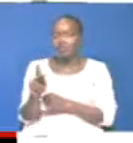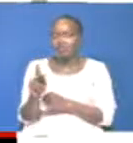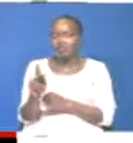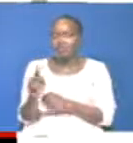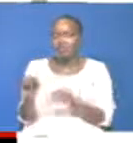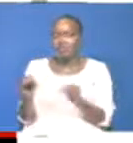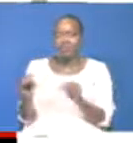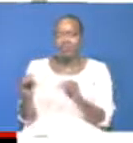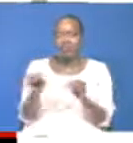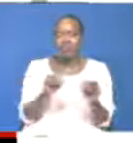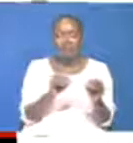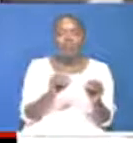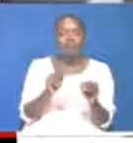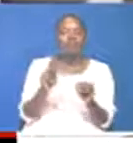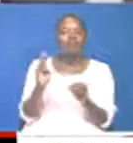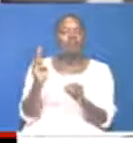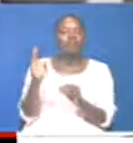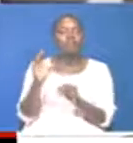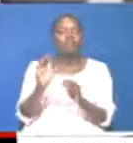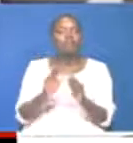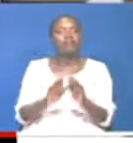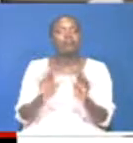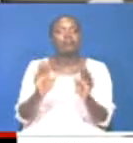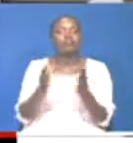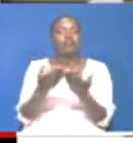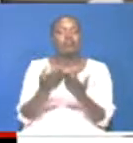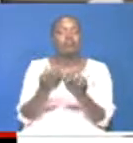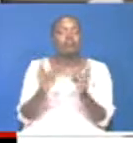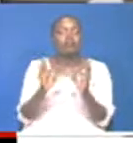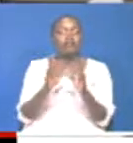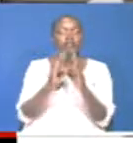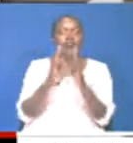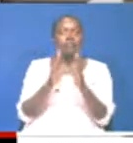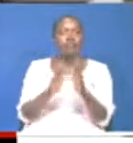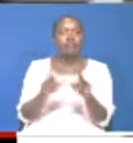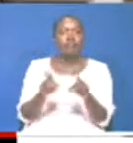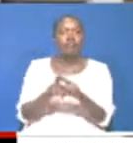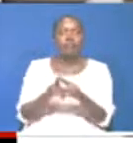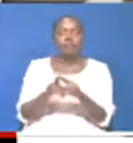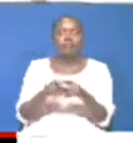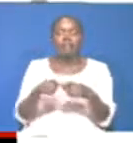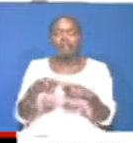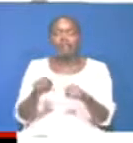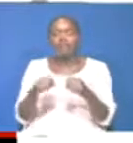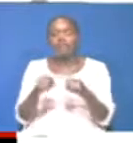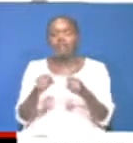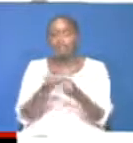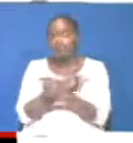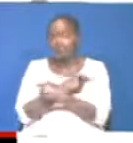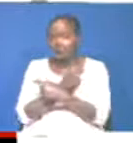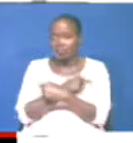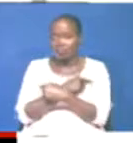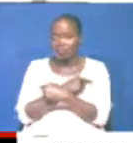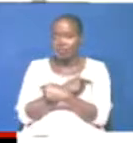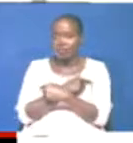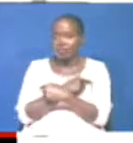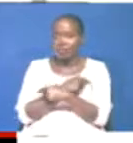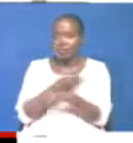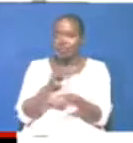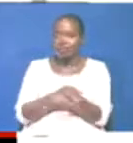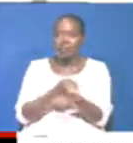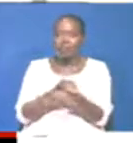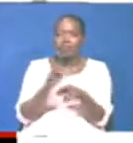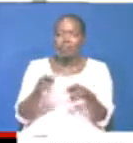KBC. He left and he went freelance and still is a superbike enthusiast and calls for proper road